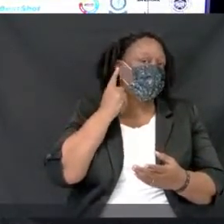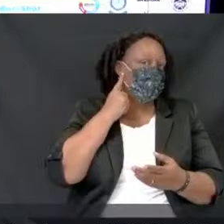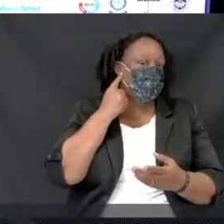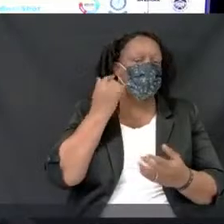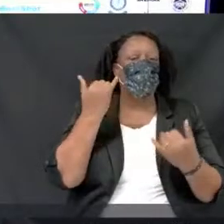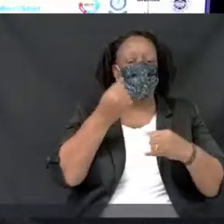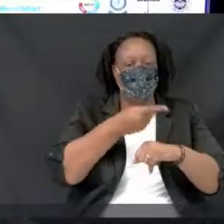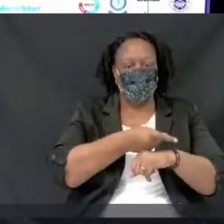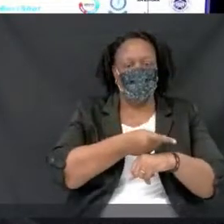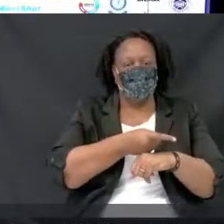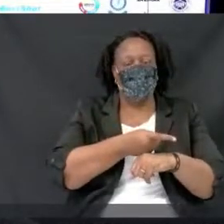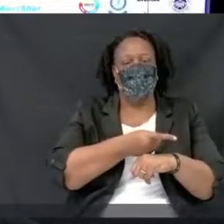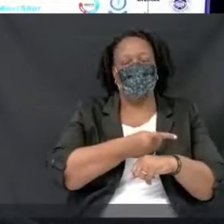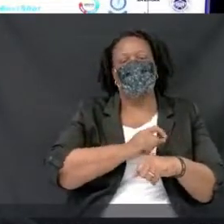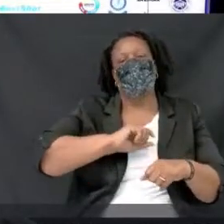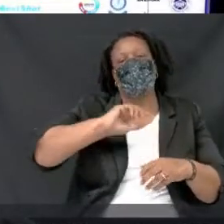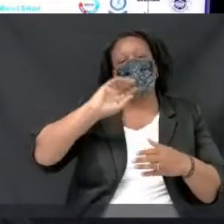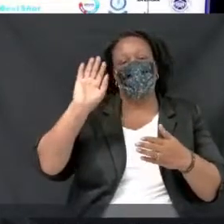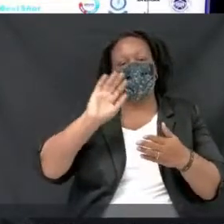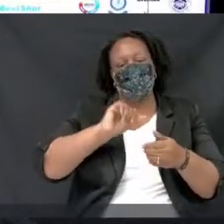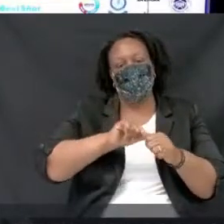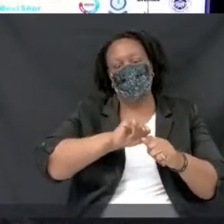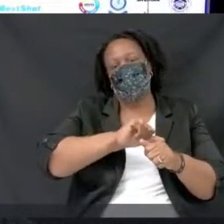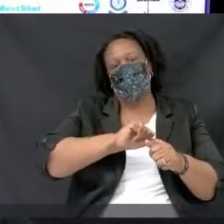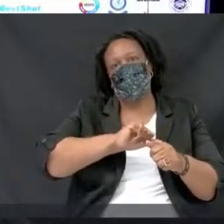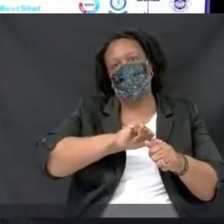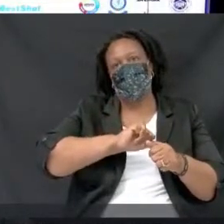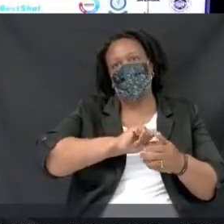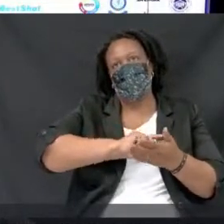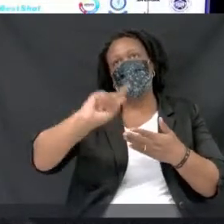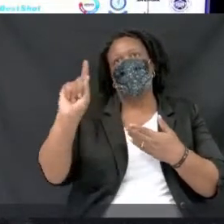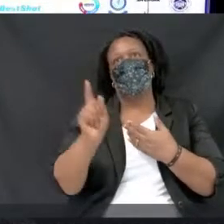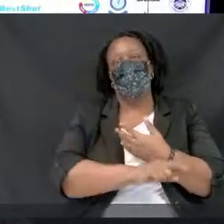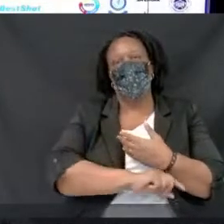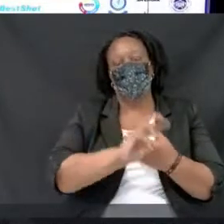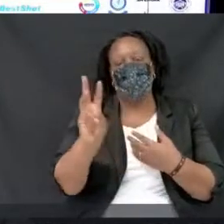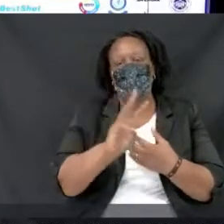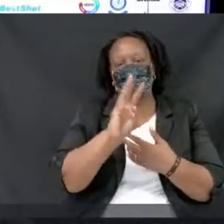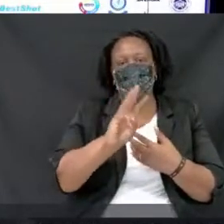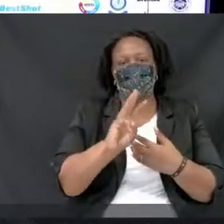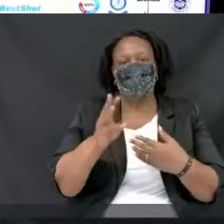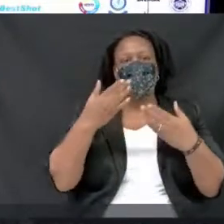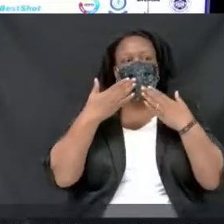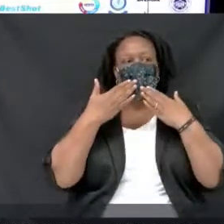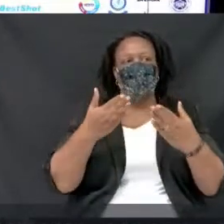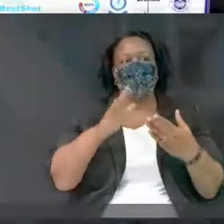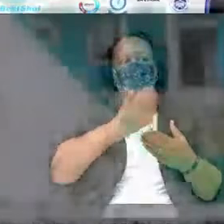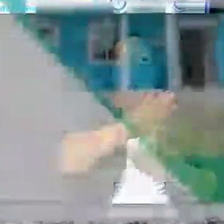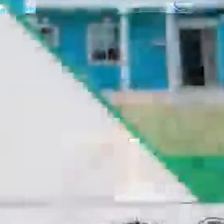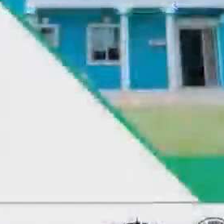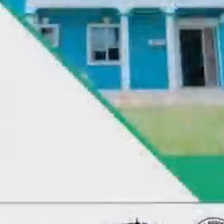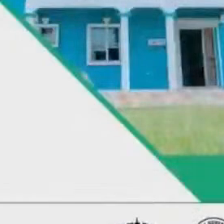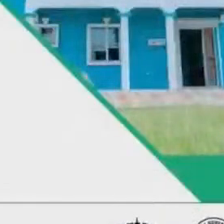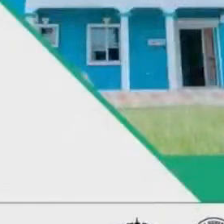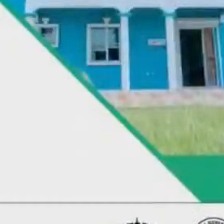briefing. Until the next time, until next Wednesday, I am Leswar Williams. Take good care.